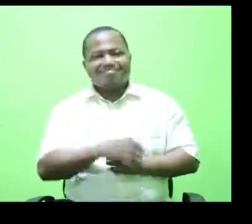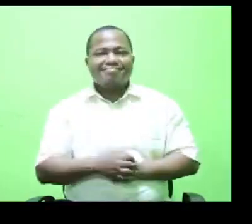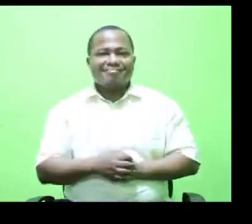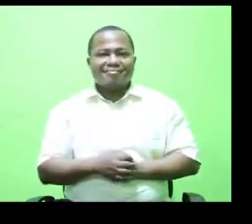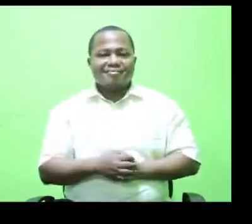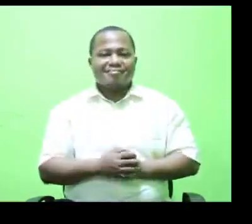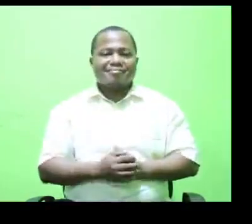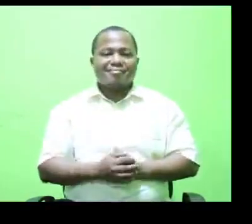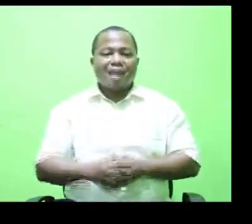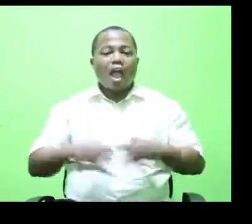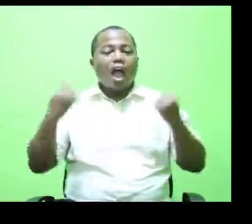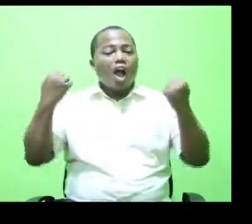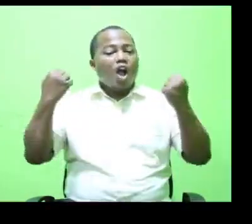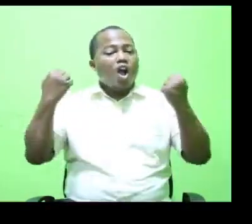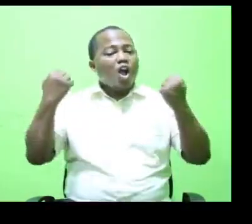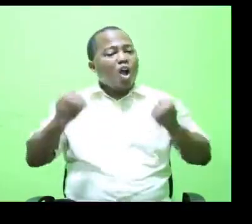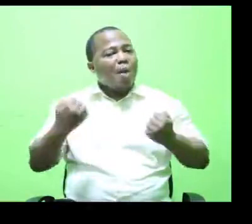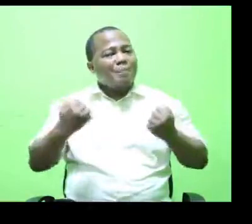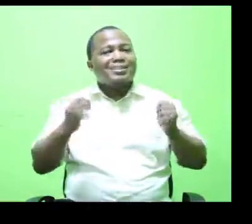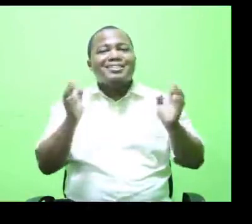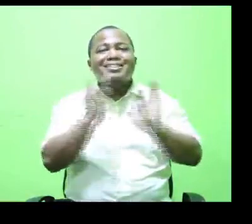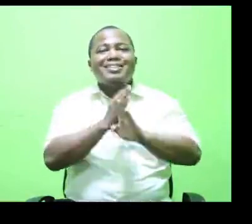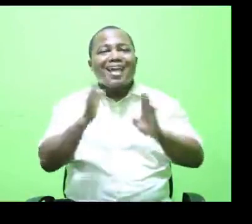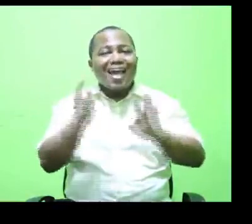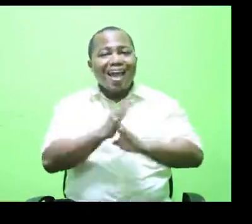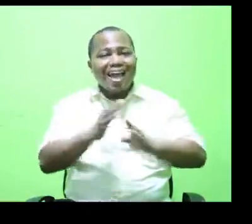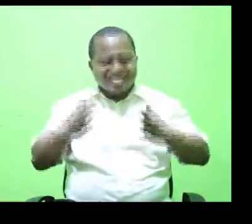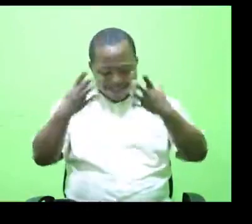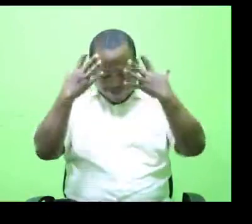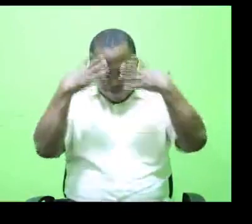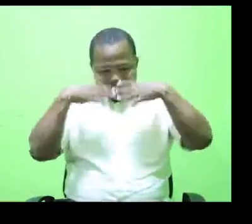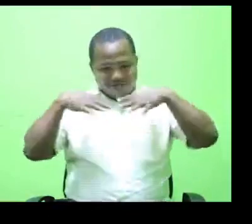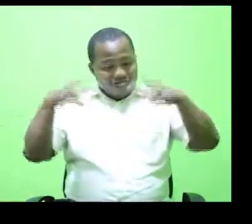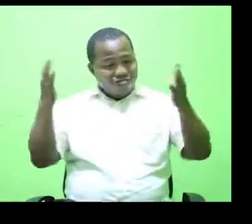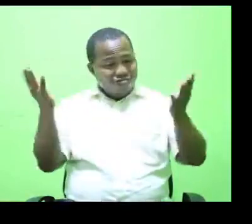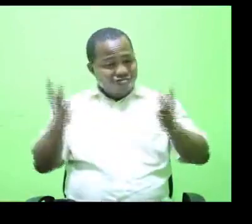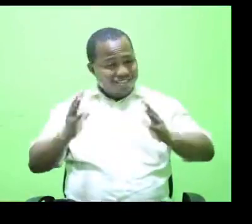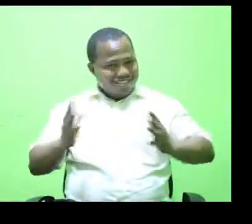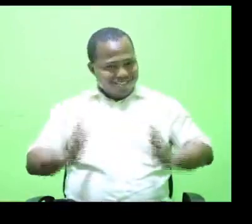a complete state of physical,